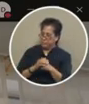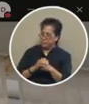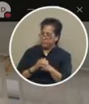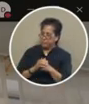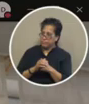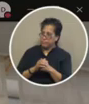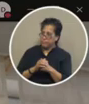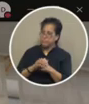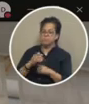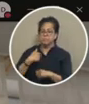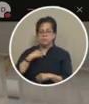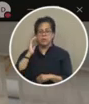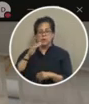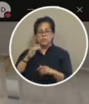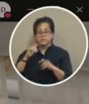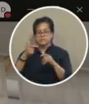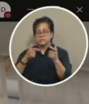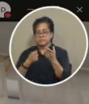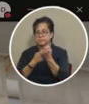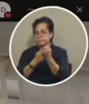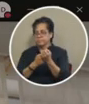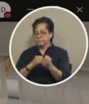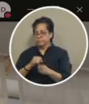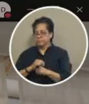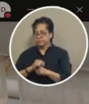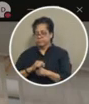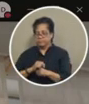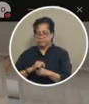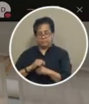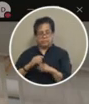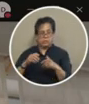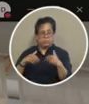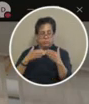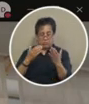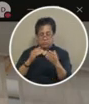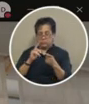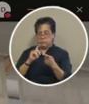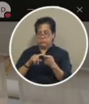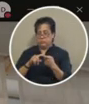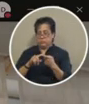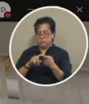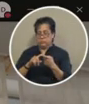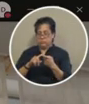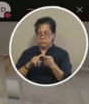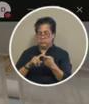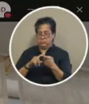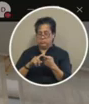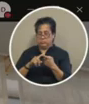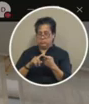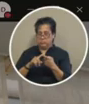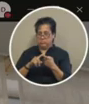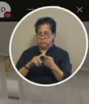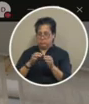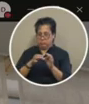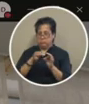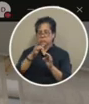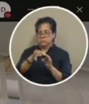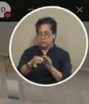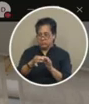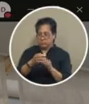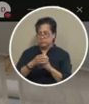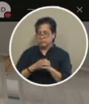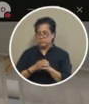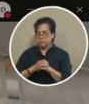I'll second his motion. Okay, then there is a motion to delay or move.